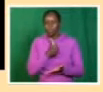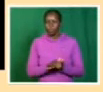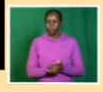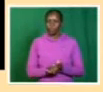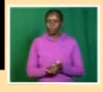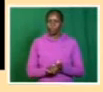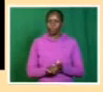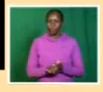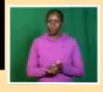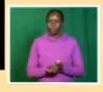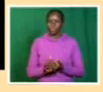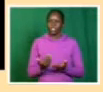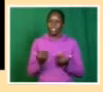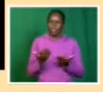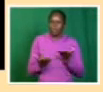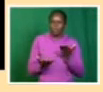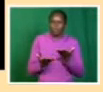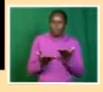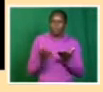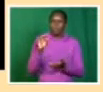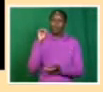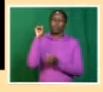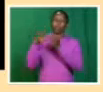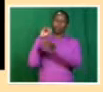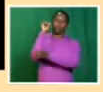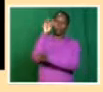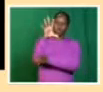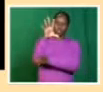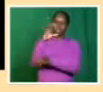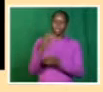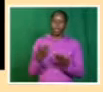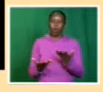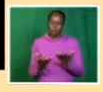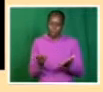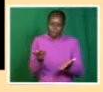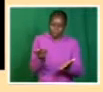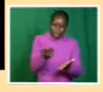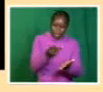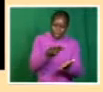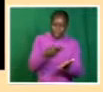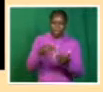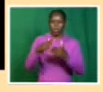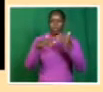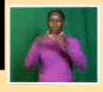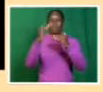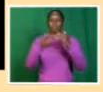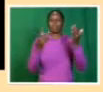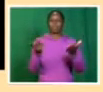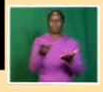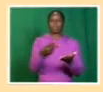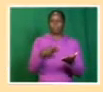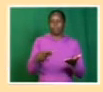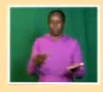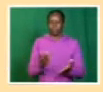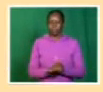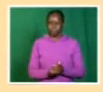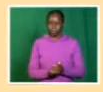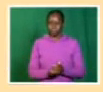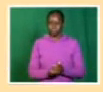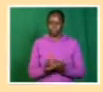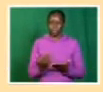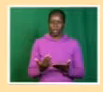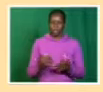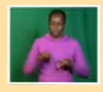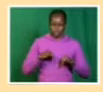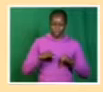functions, okay, like in projectiles and also in architecture. Okay, so I'm sure you are ready to